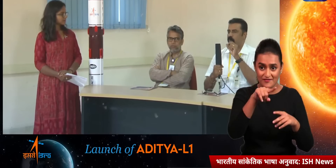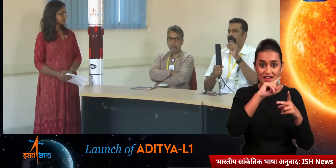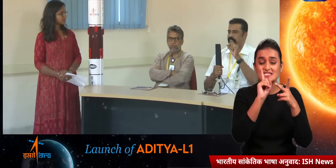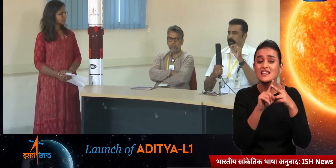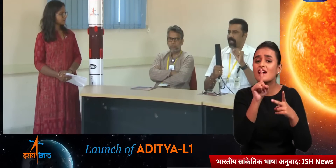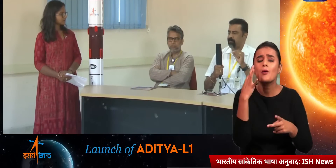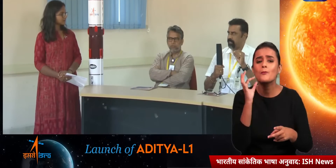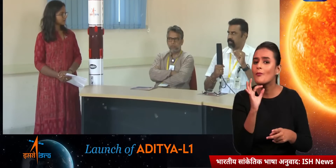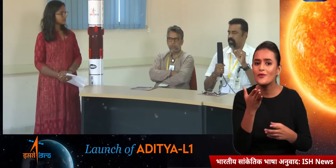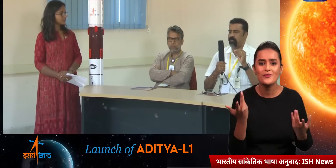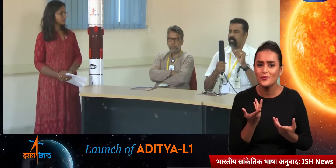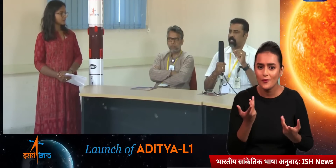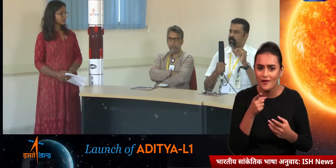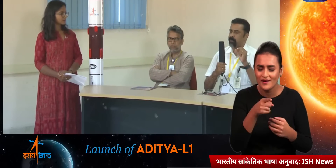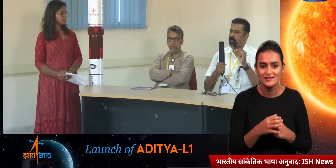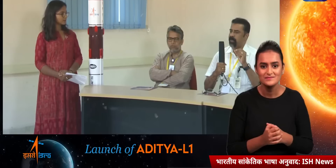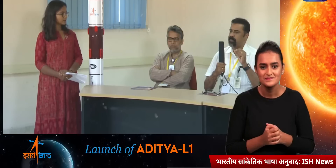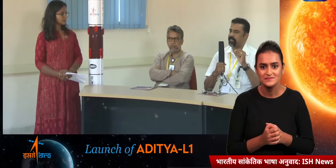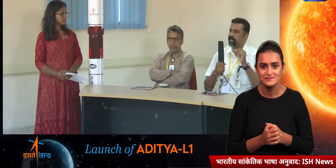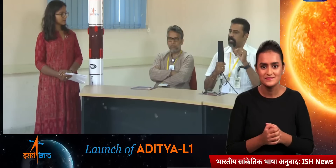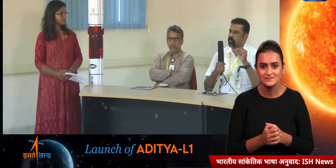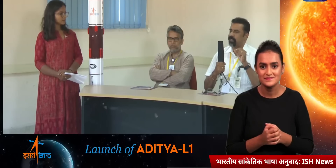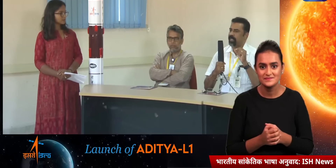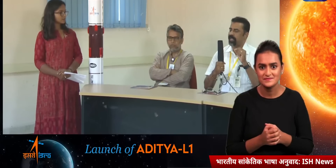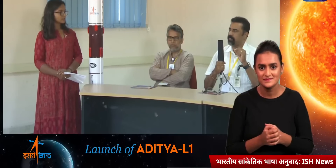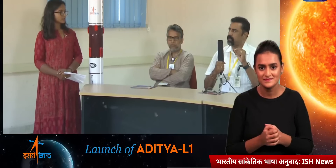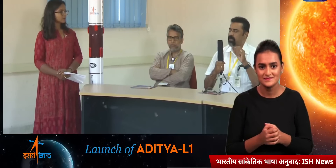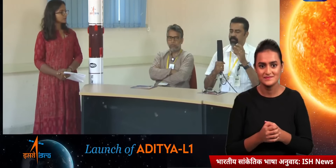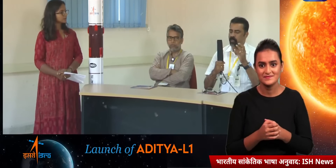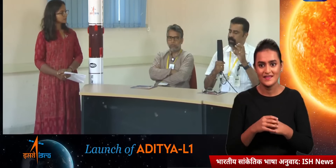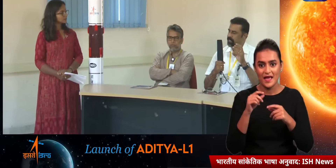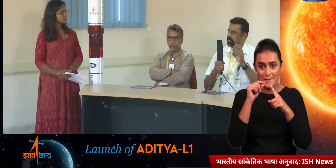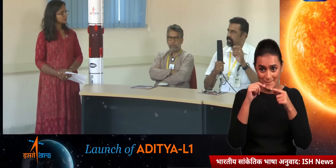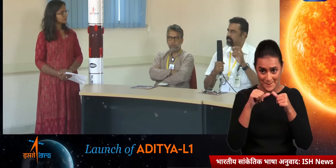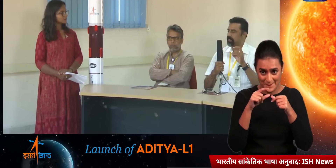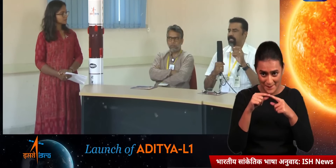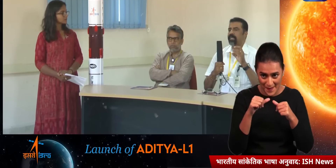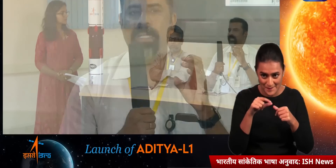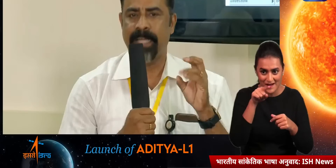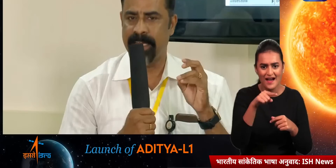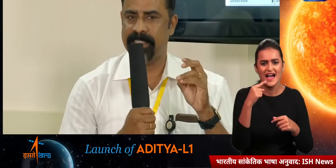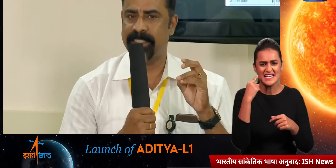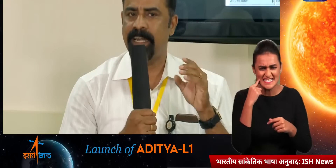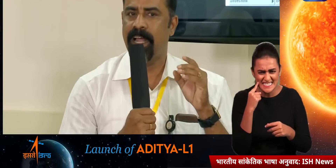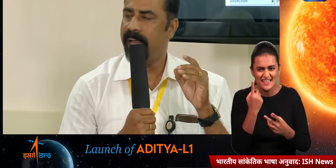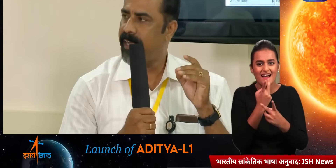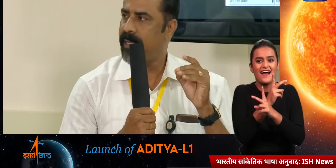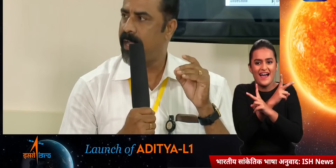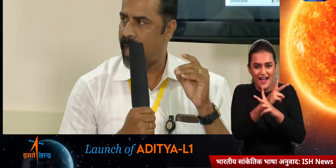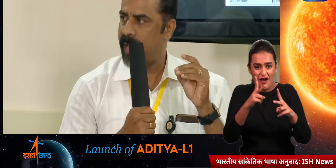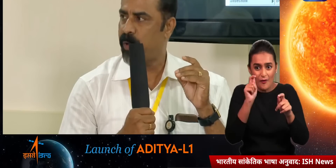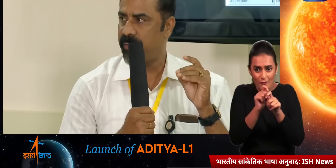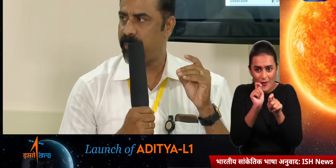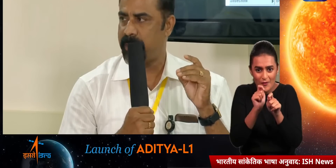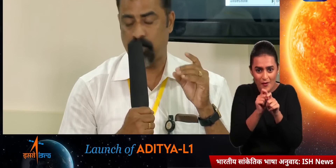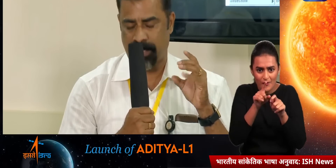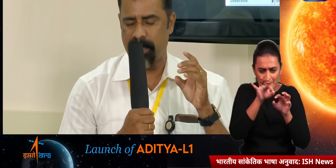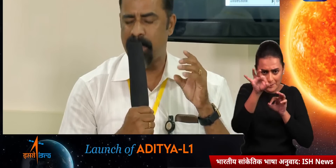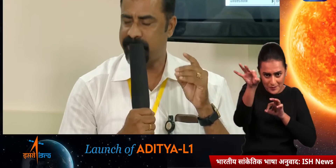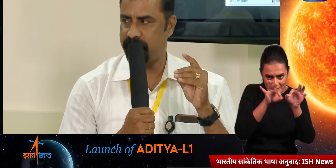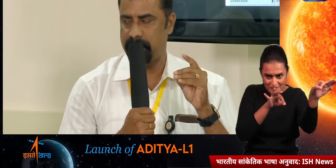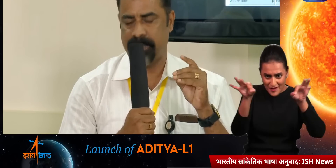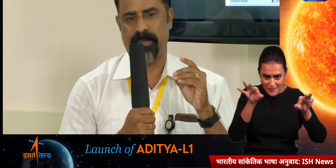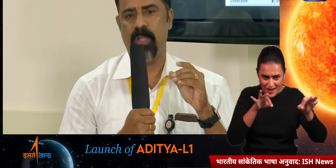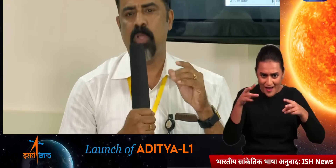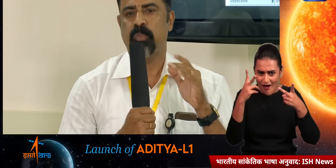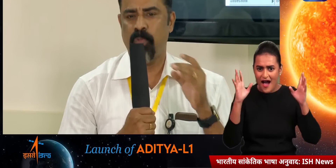definitely monitor the parameters. Okay, what if PAPA will measure electrons and ions, we will be getting energy, direction, and angular information,